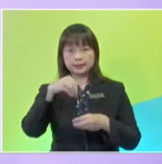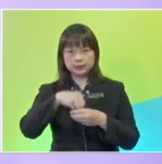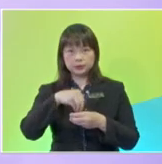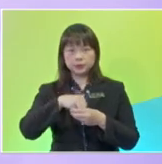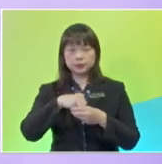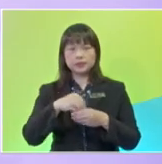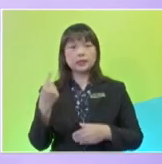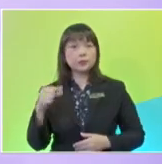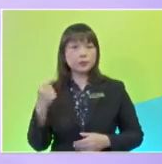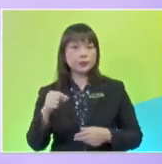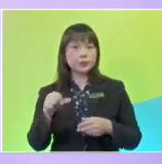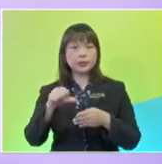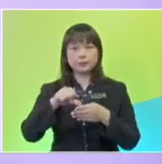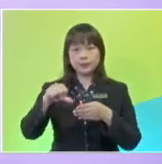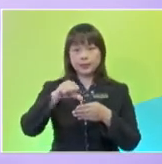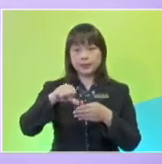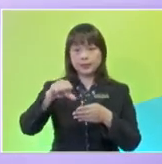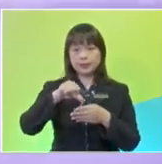So, I pour.